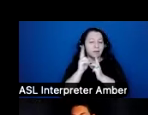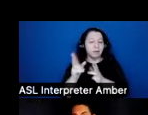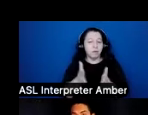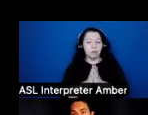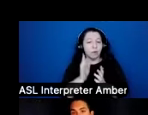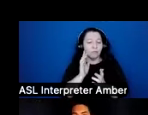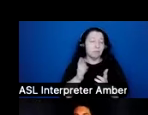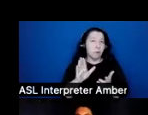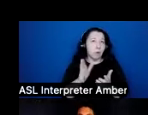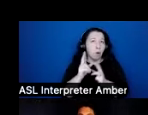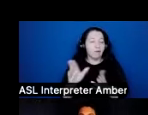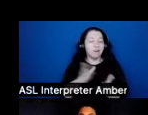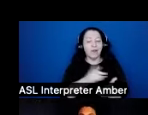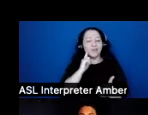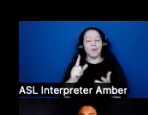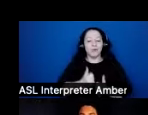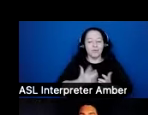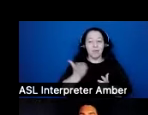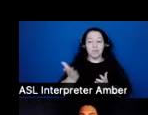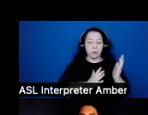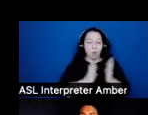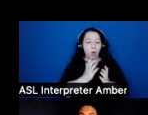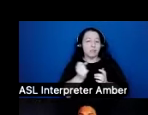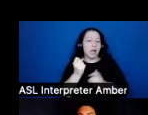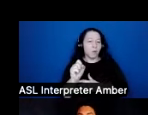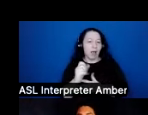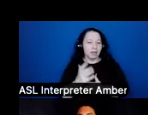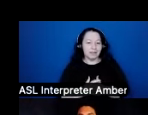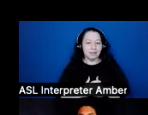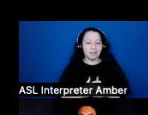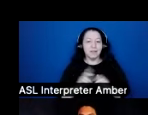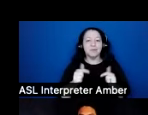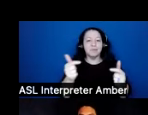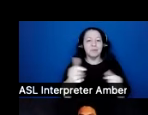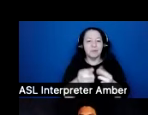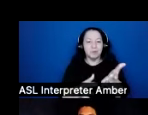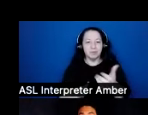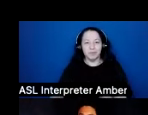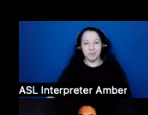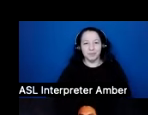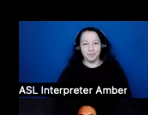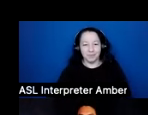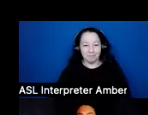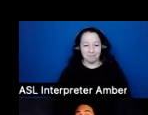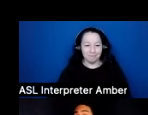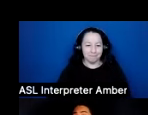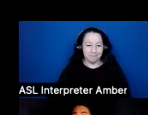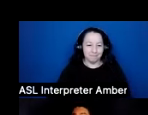for survivors at powwows and rallies. And then there's a picture on the next slide, if you'll go to that, please,